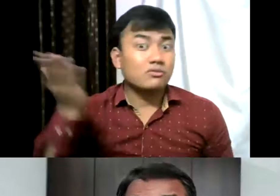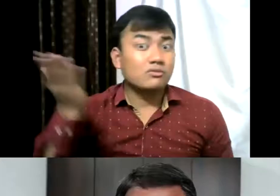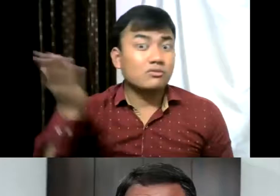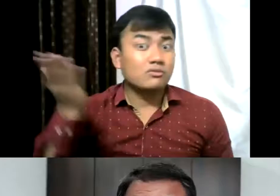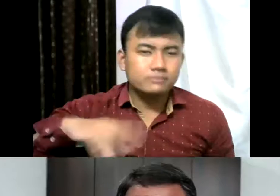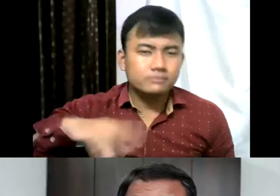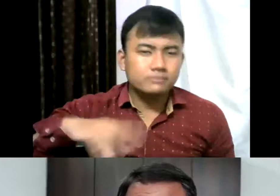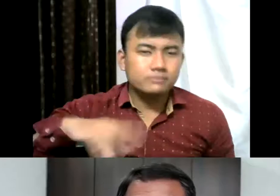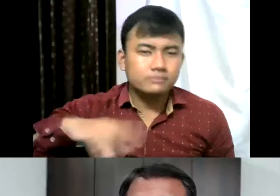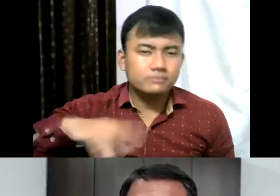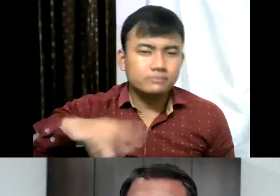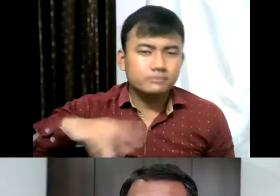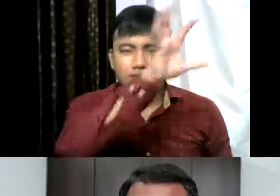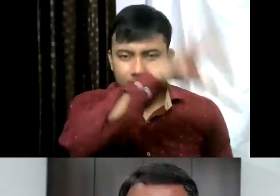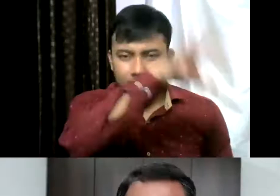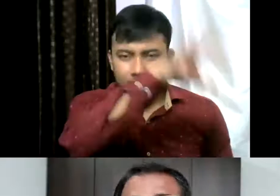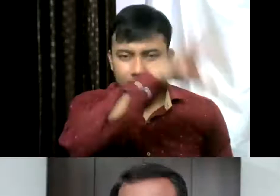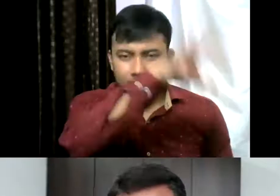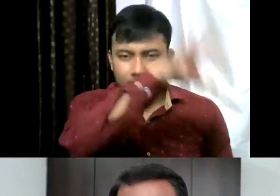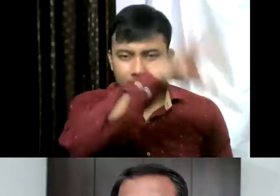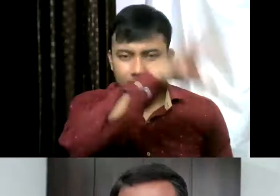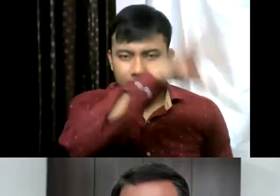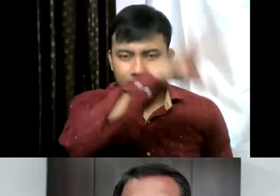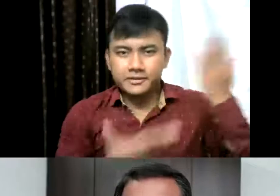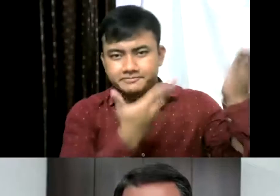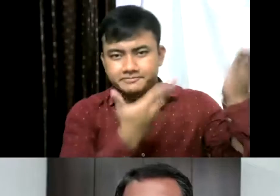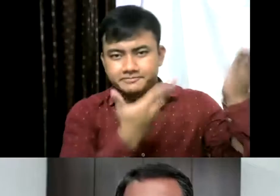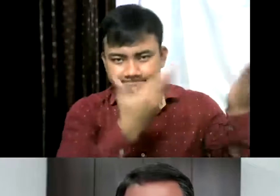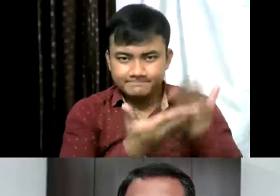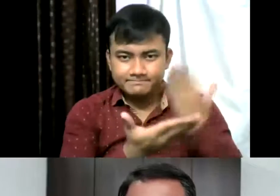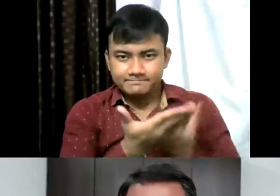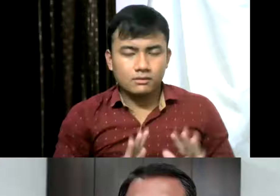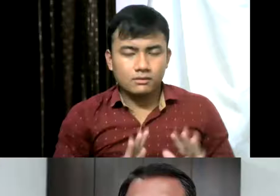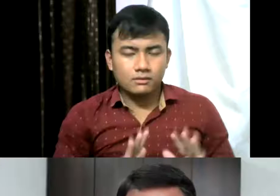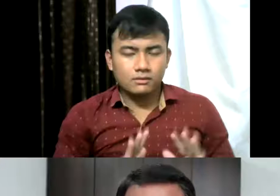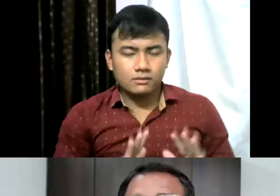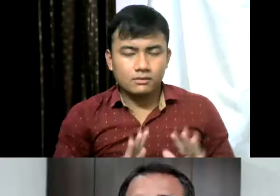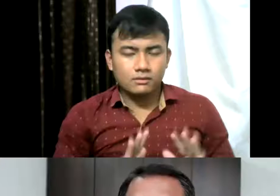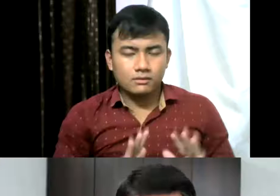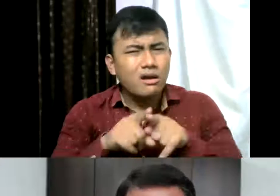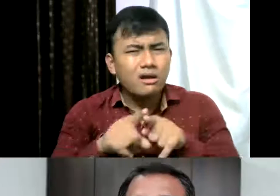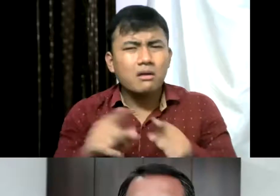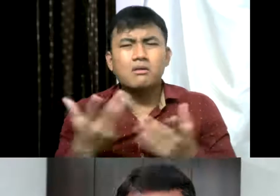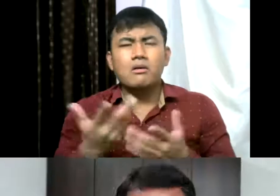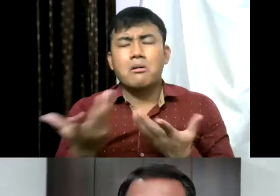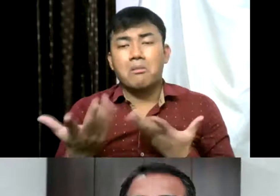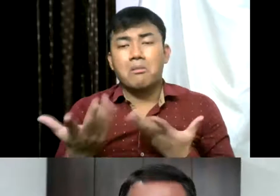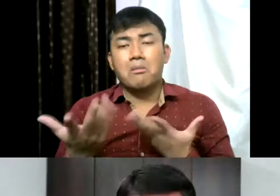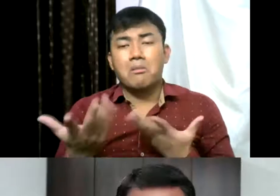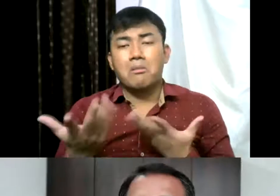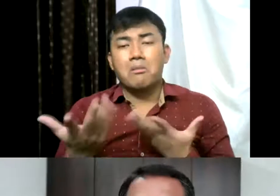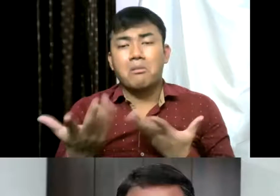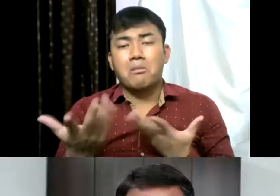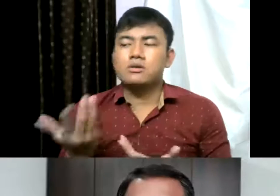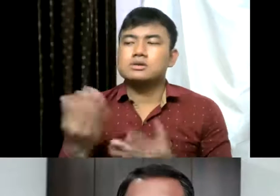And in terms of like what is dating, right? Would you and also like what is desire, what is sexual, what is erotic for you,